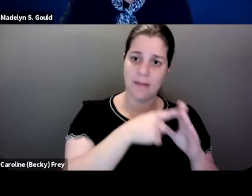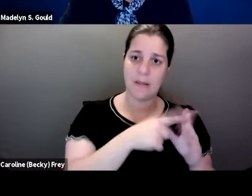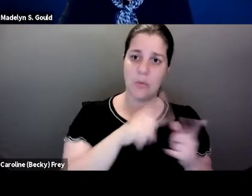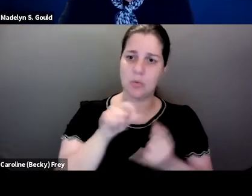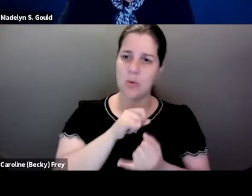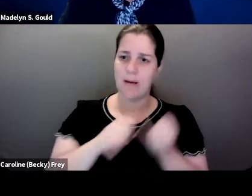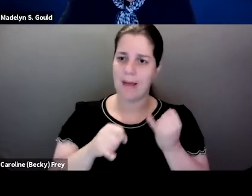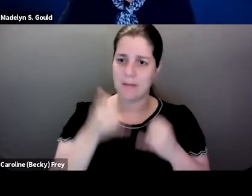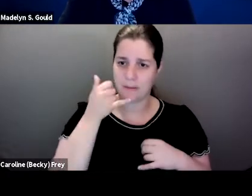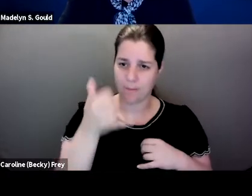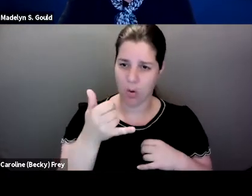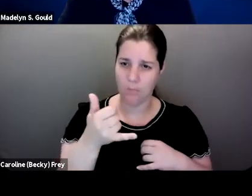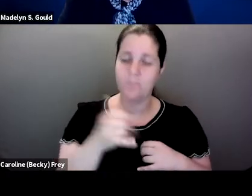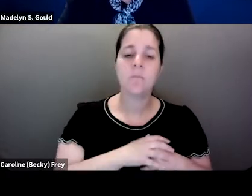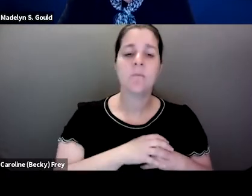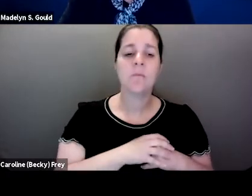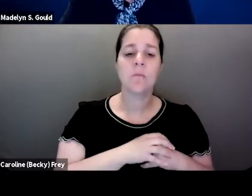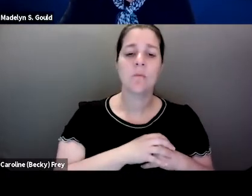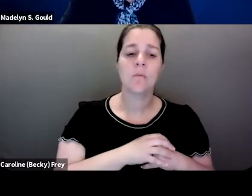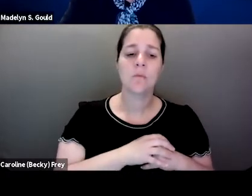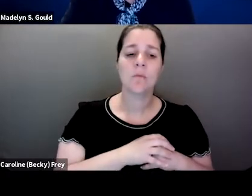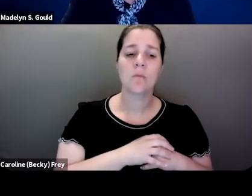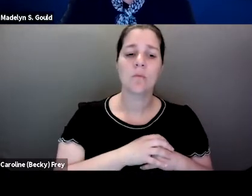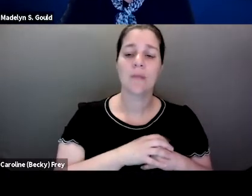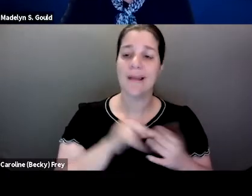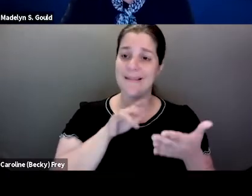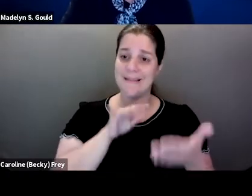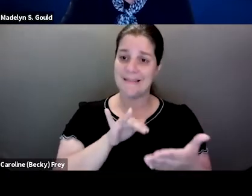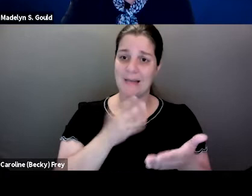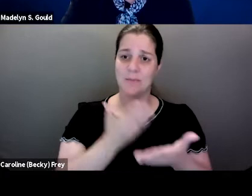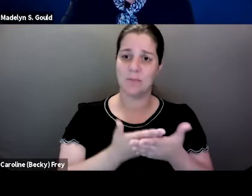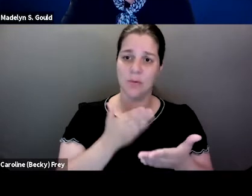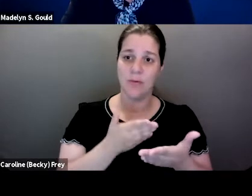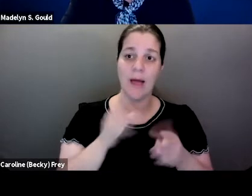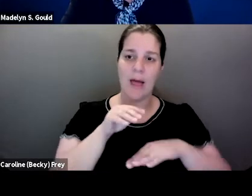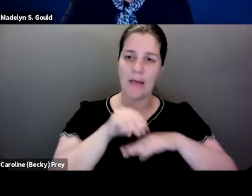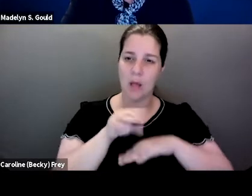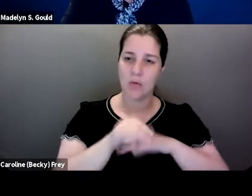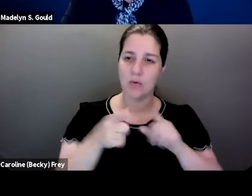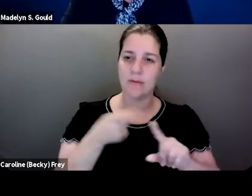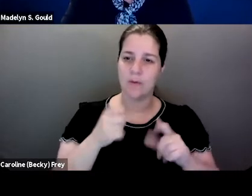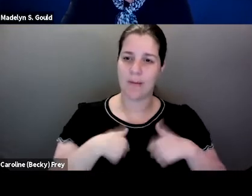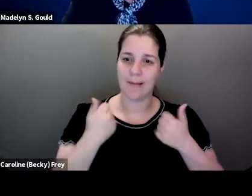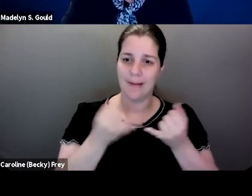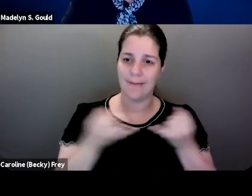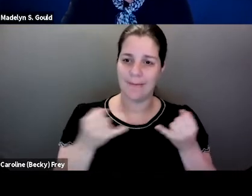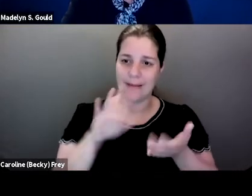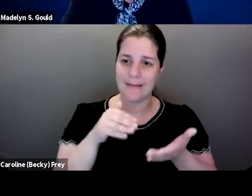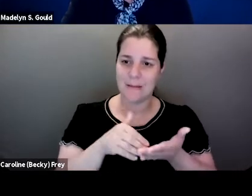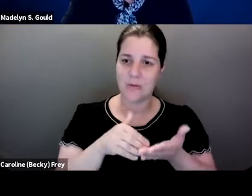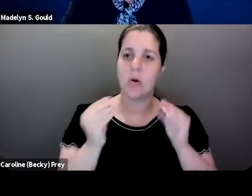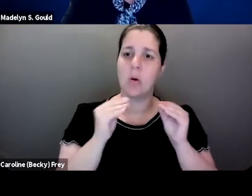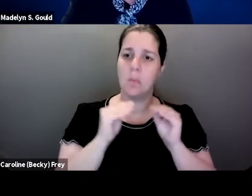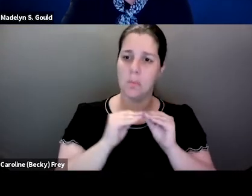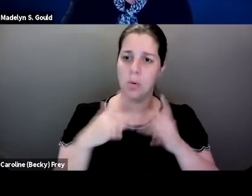call. Studies have also found that counselors at Lifeline centers are more likely to inquire about